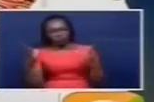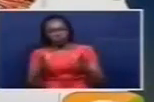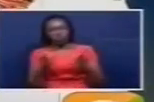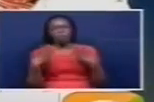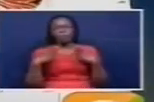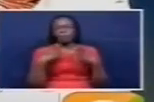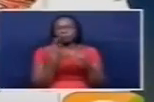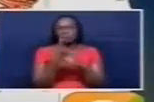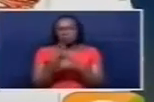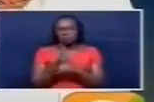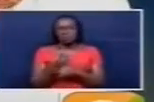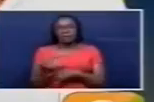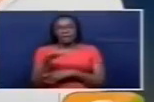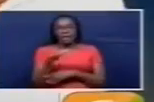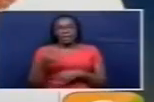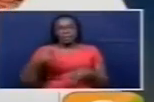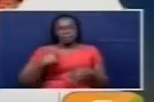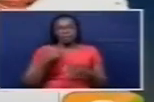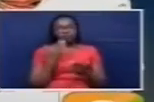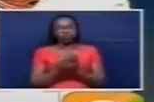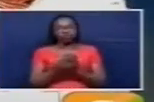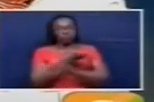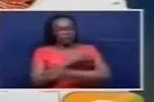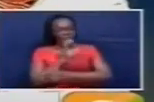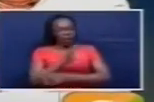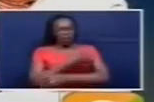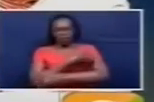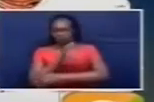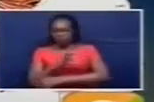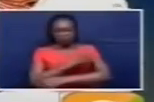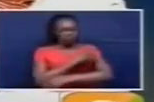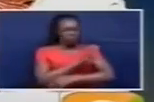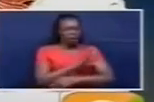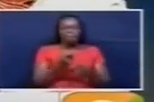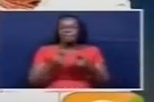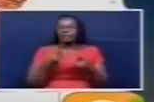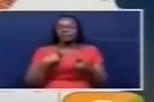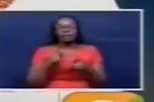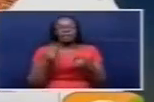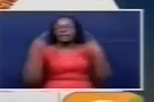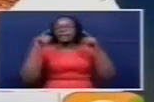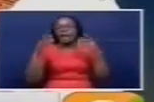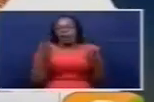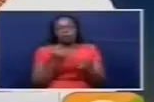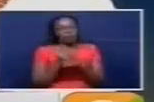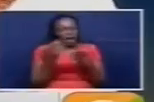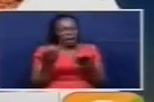in the creative community, I've been one with their biggest voice. How does Power get funding? We used to have partners, and the Kenya government knows about it. I'm the